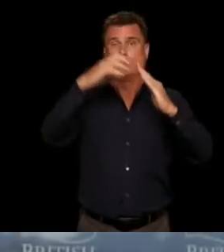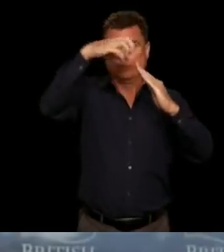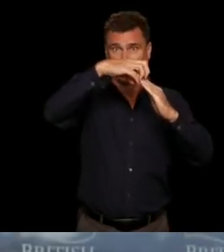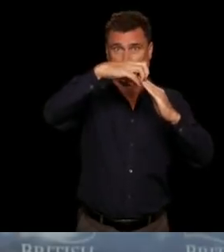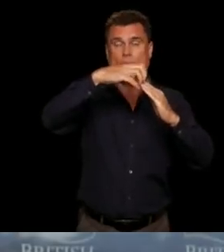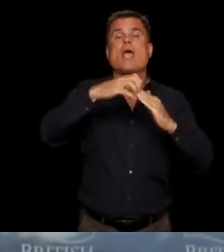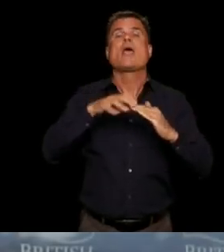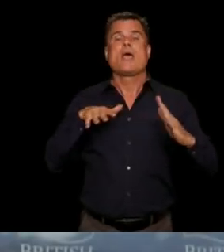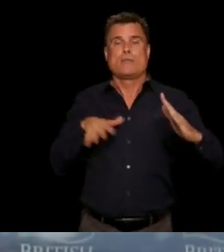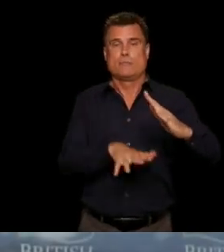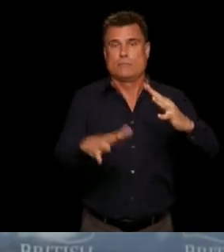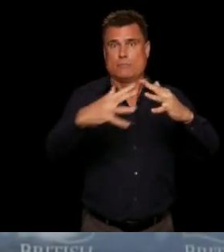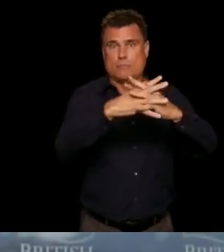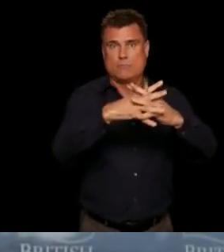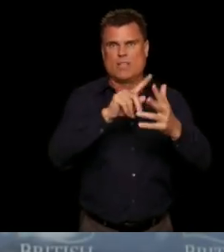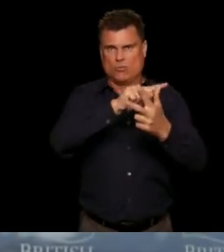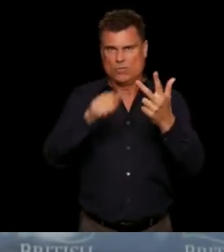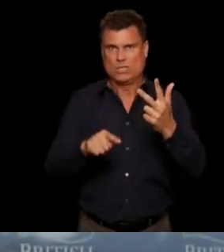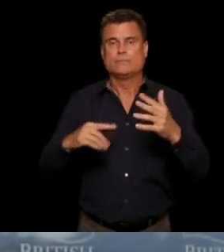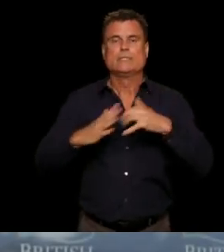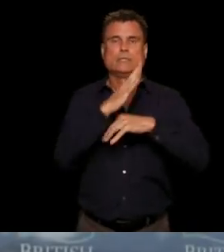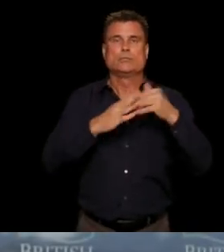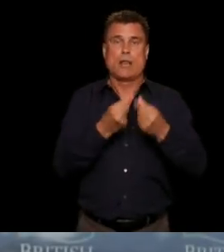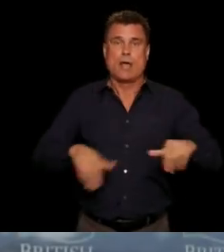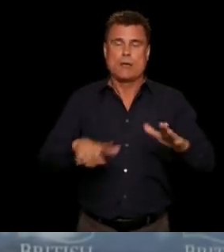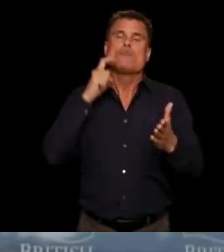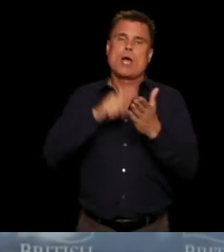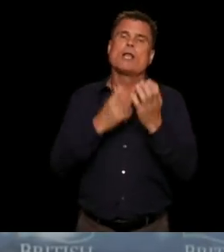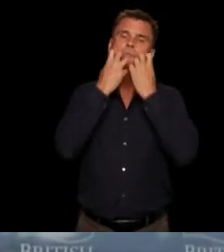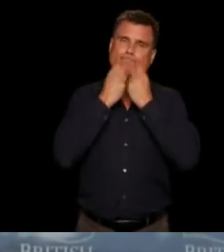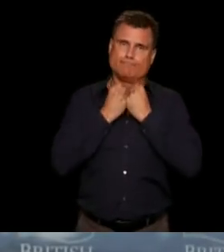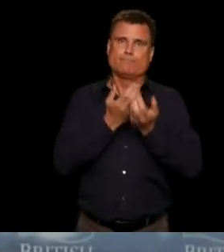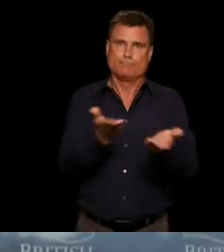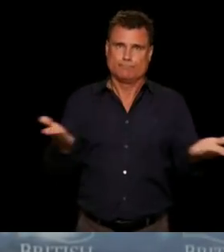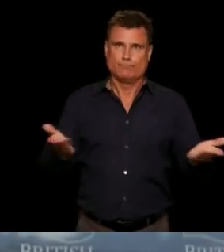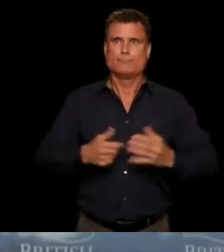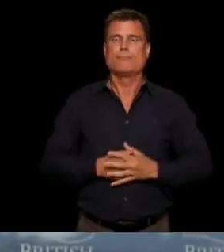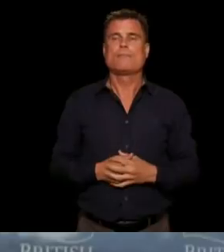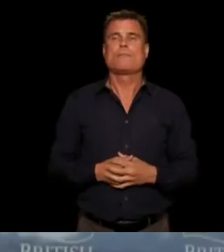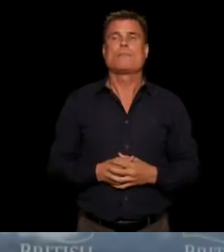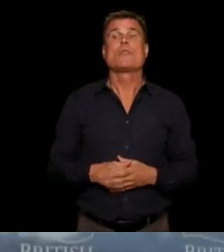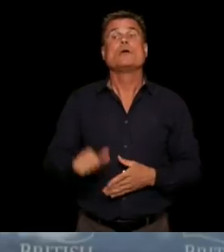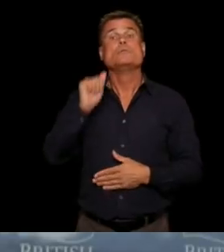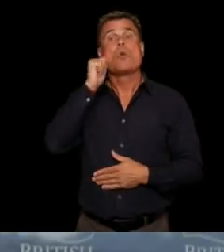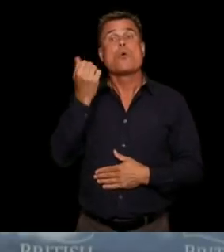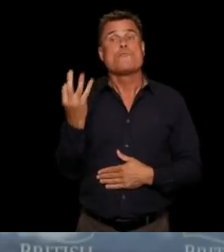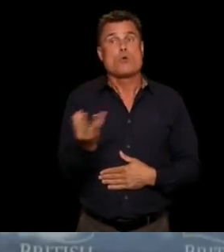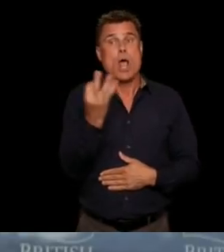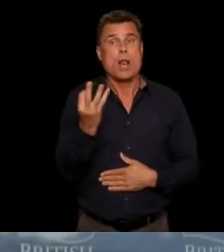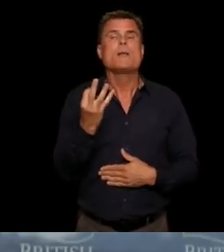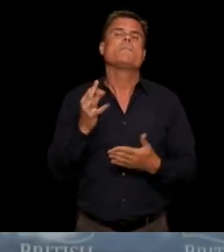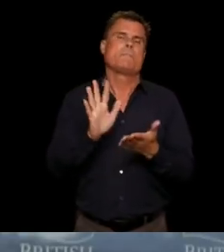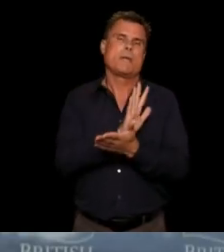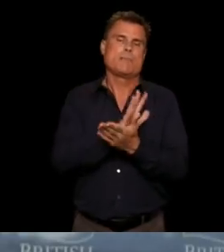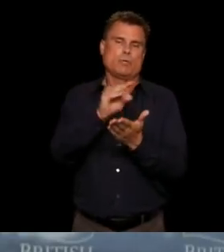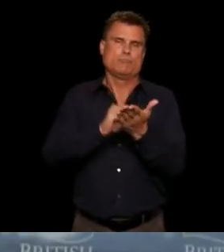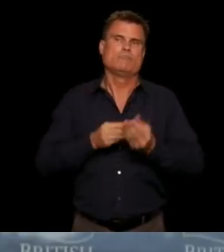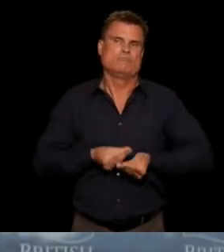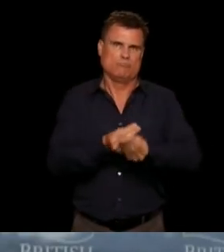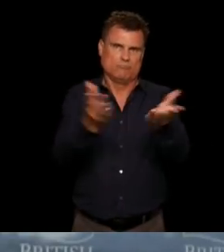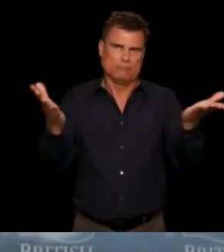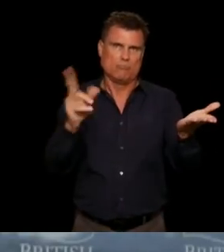be providing a written briefing, Dr. Gustafson and I, at approximately 3 o'clock with case counts and other